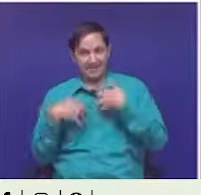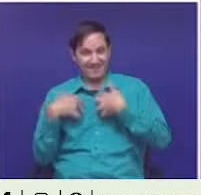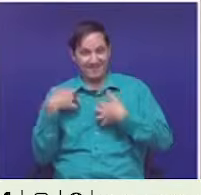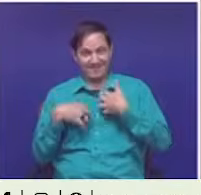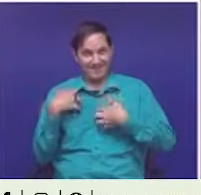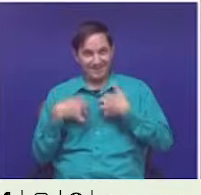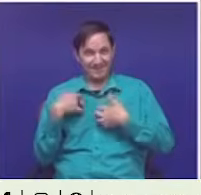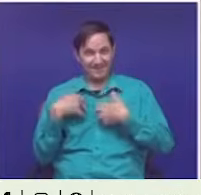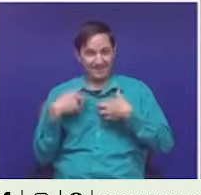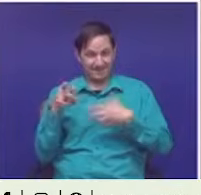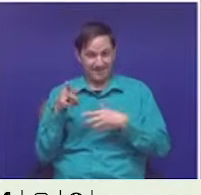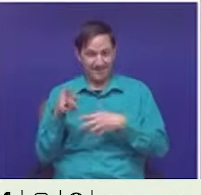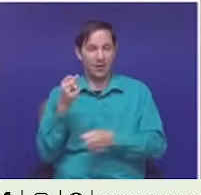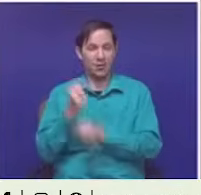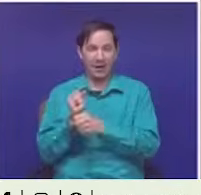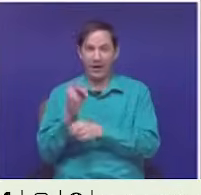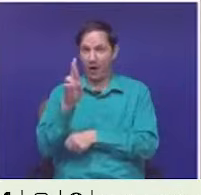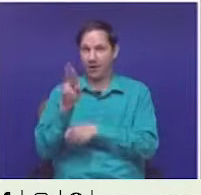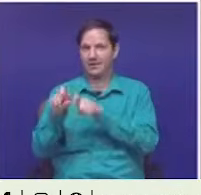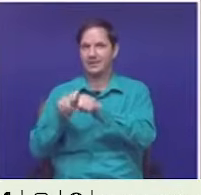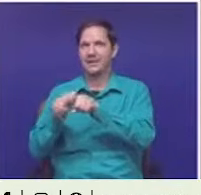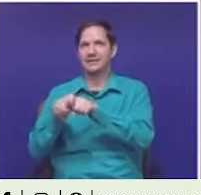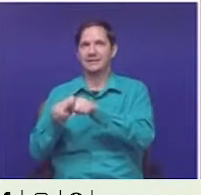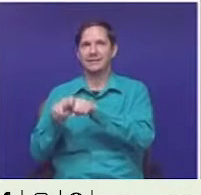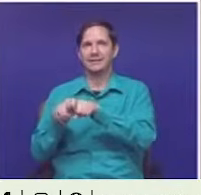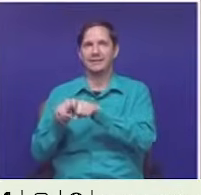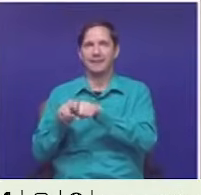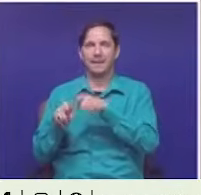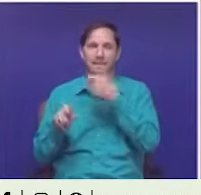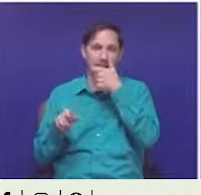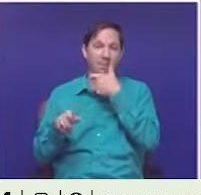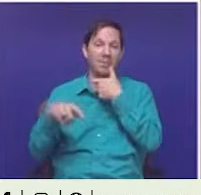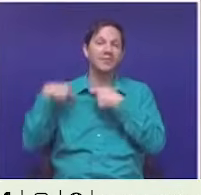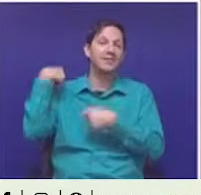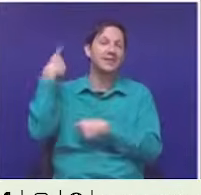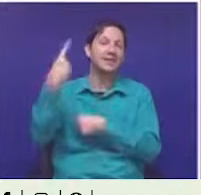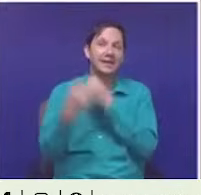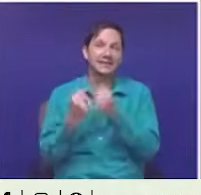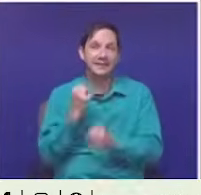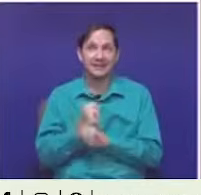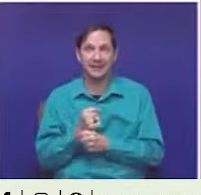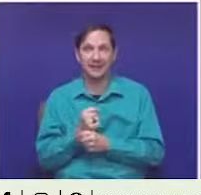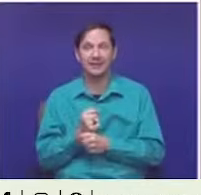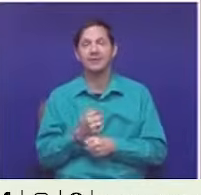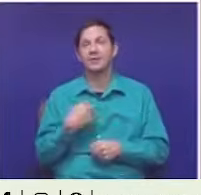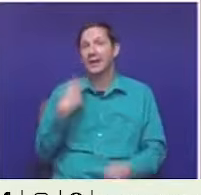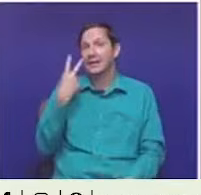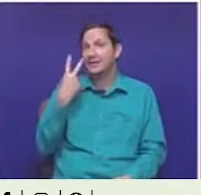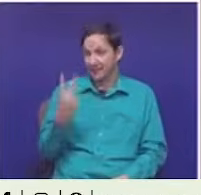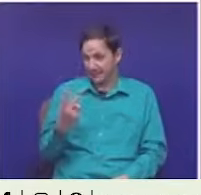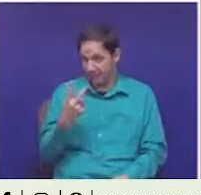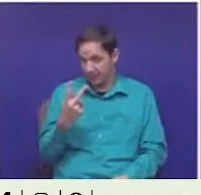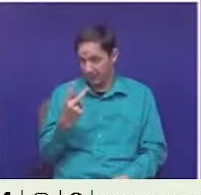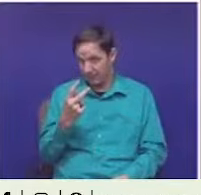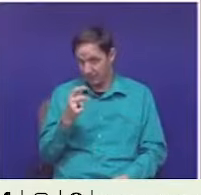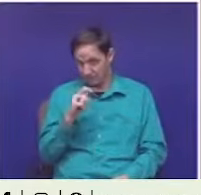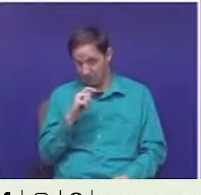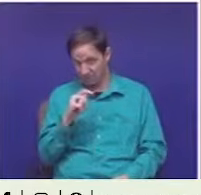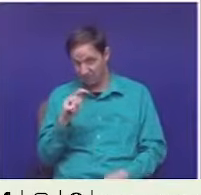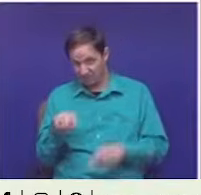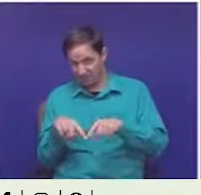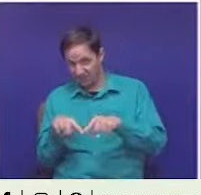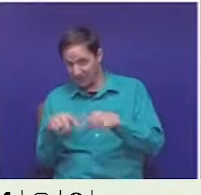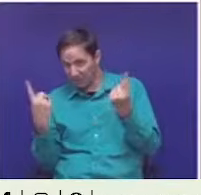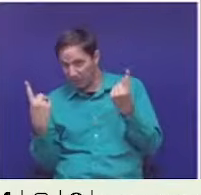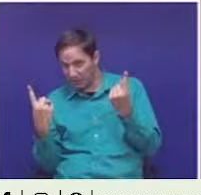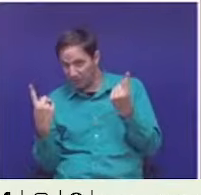emphasis on that grade R test that kids take next year, so that we can really see whether or not does it make a difference